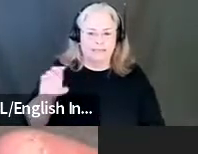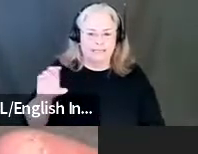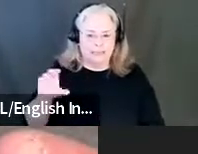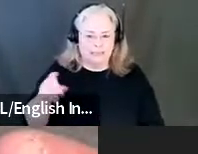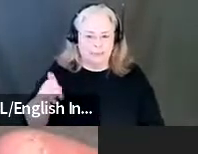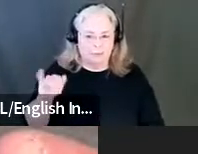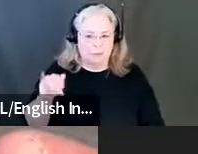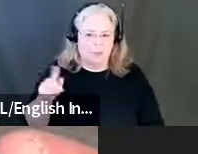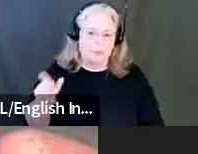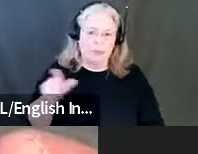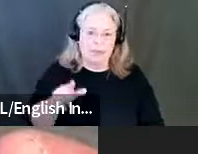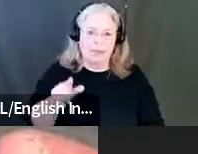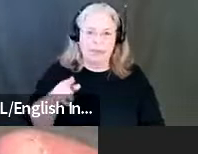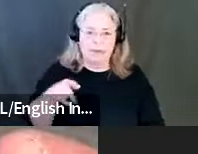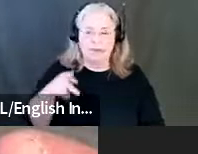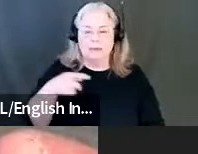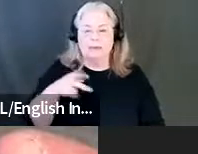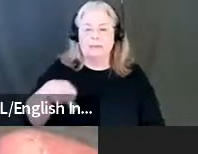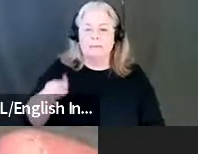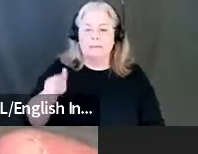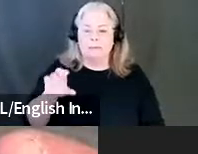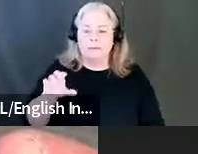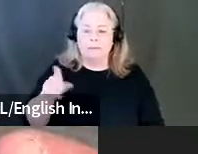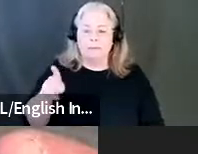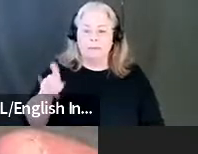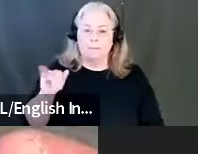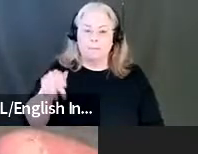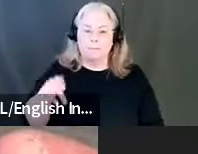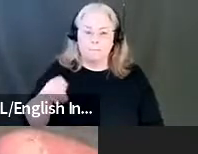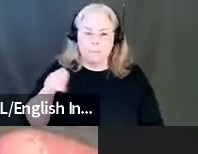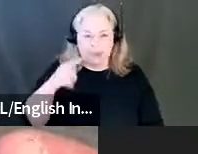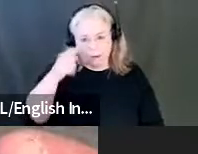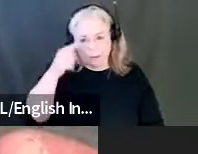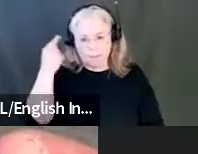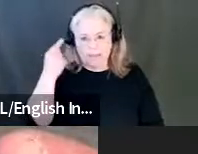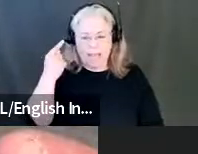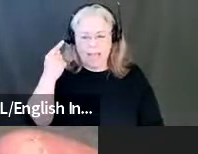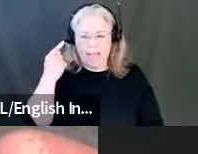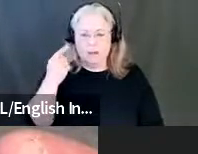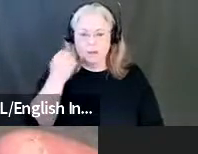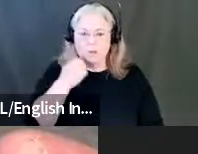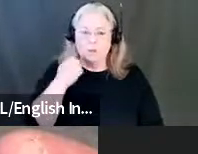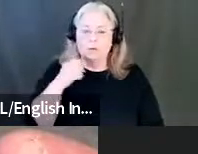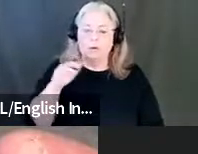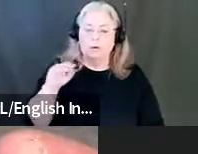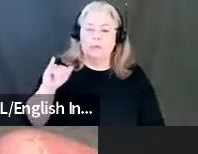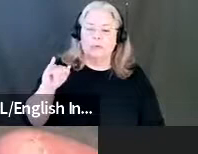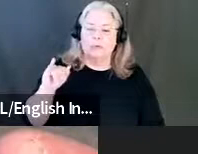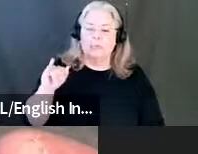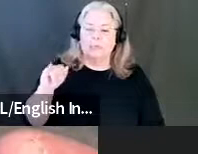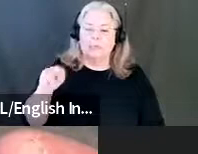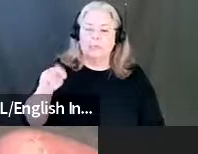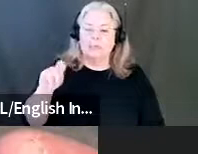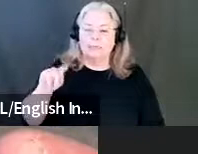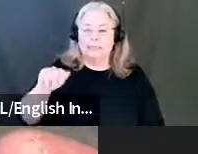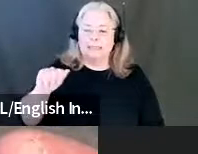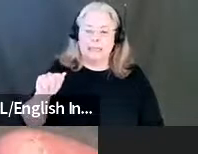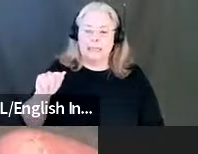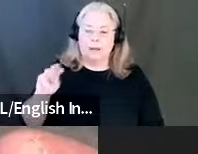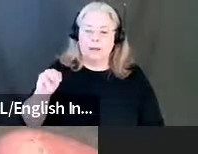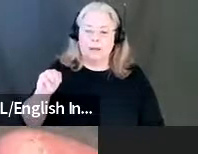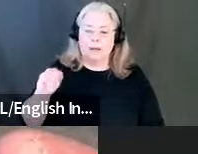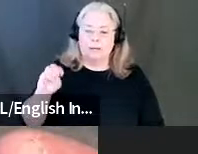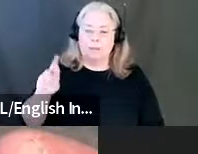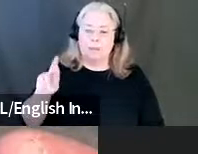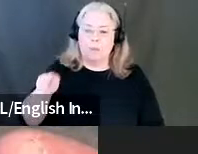here, there's half inch CPVC pipe and this black material is called Instamorph. So I just filled up the cavity